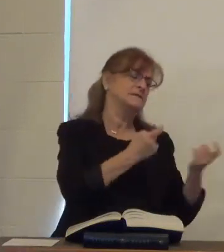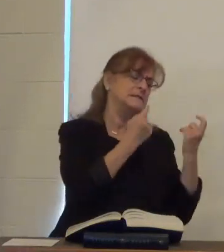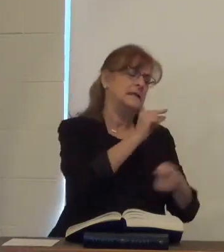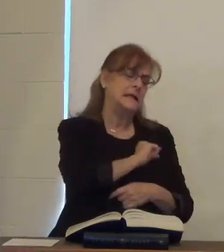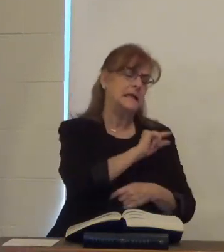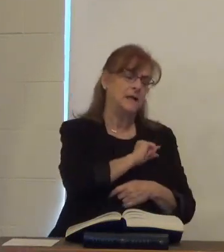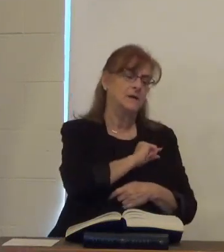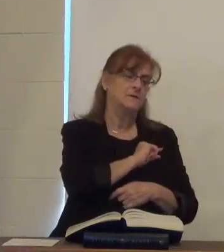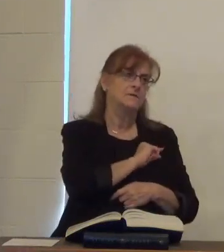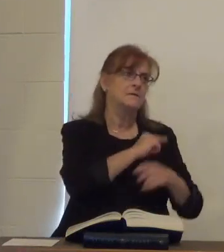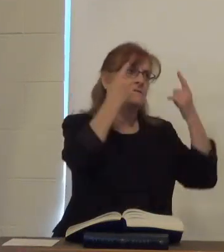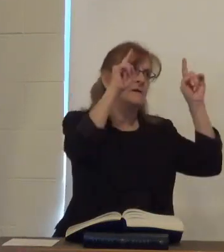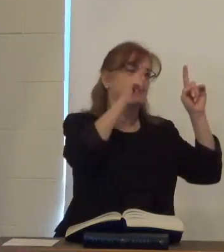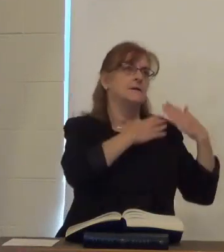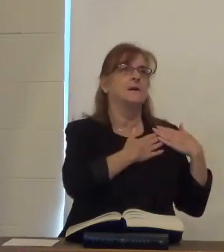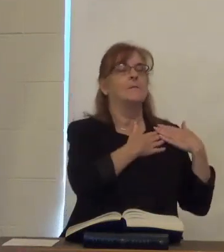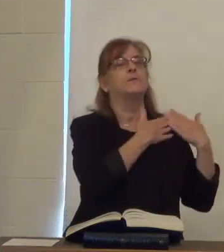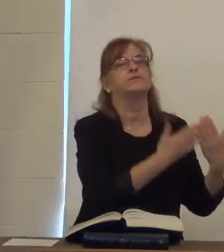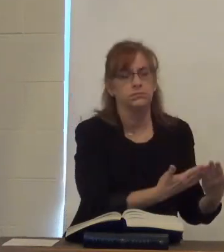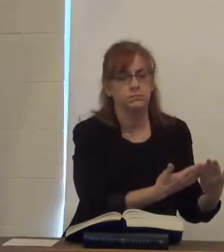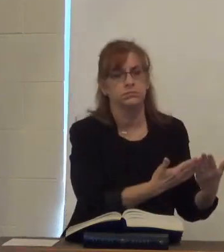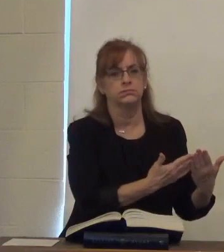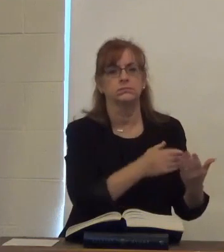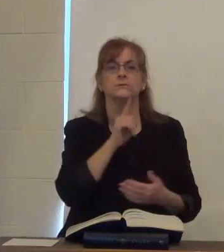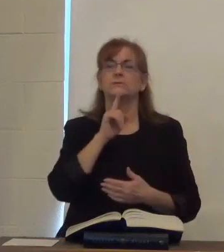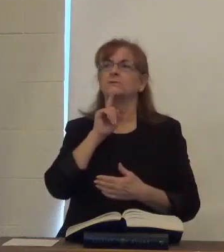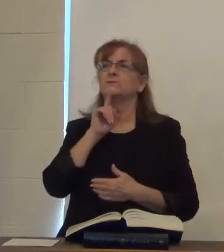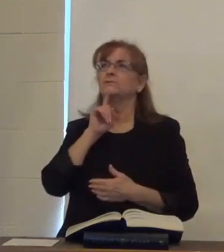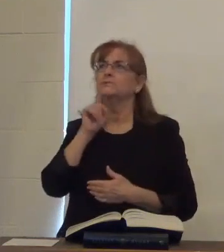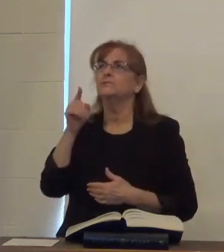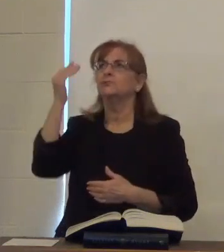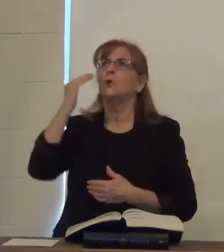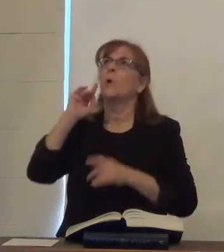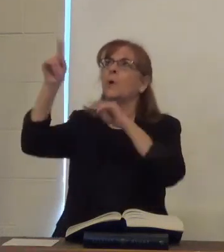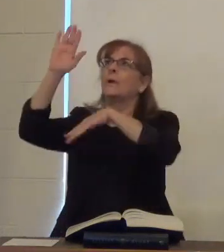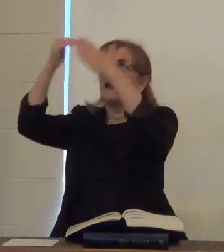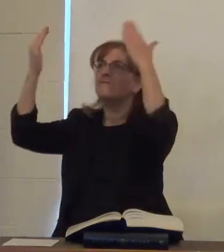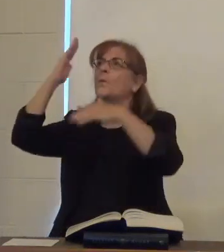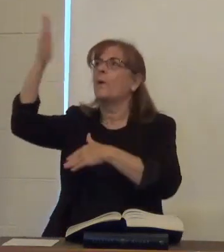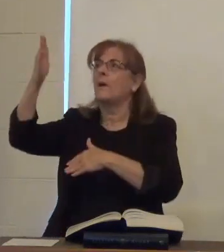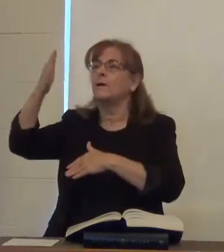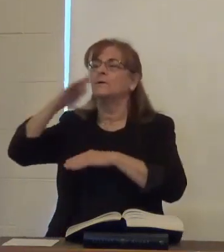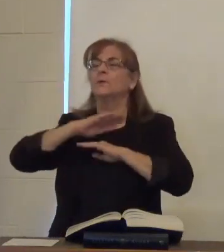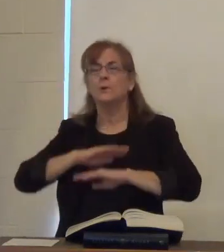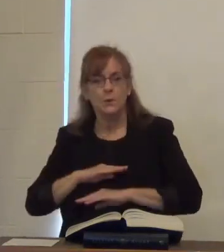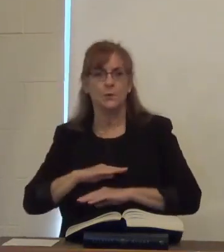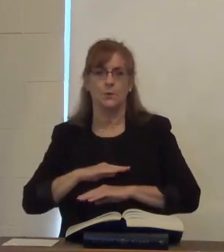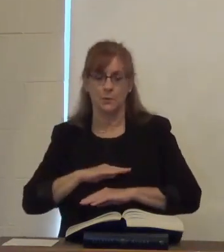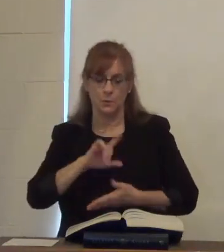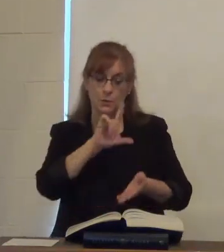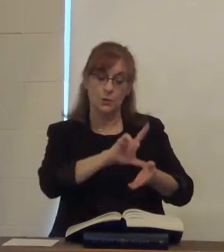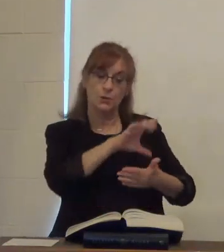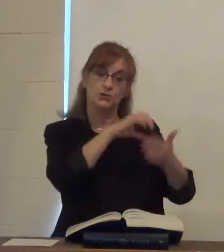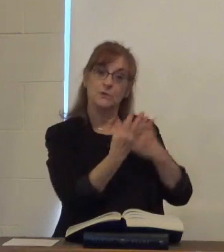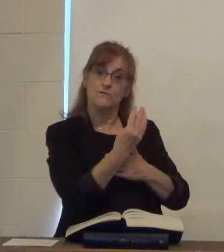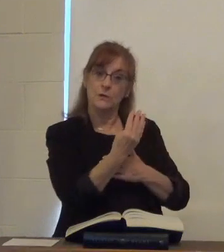is finally lifted. The certainty of heaven is yours. In Luke 14,